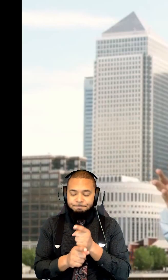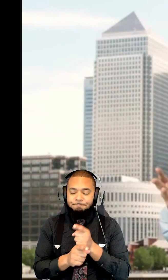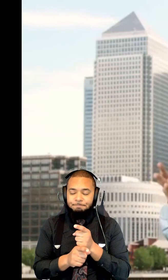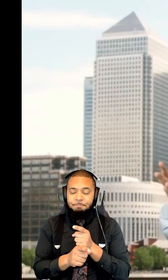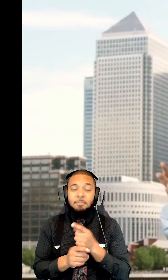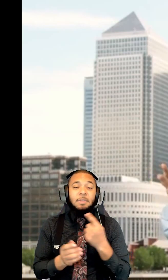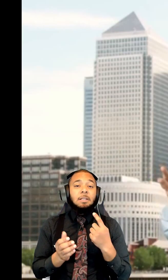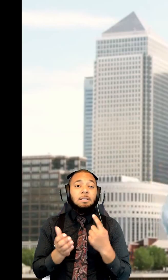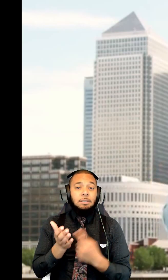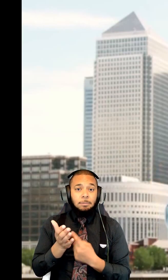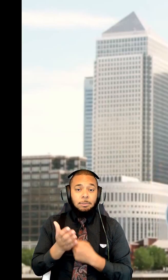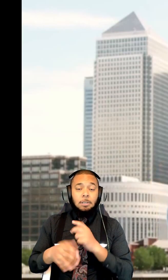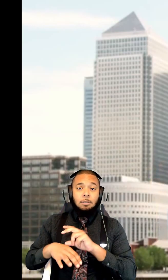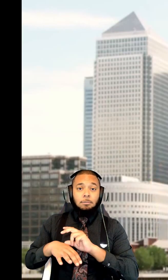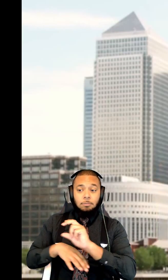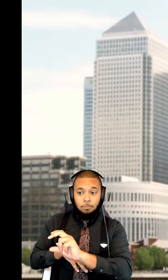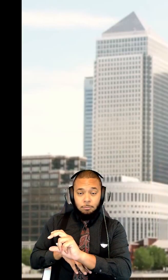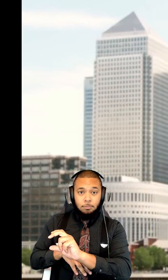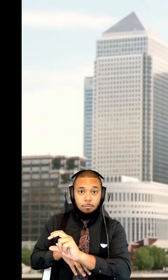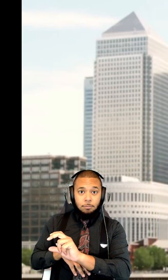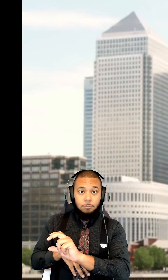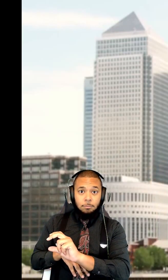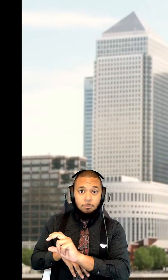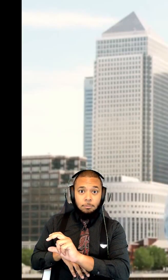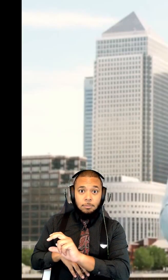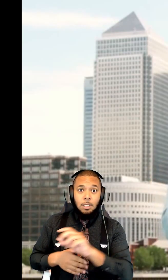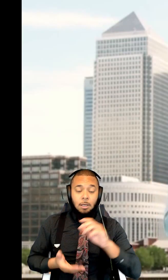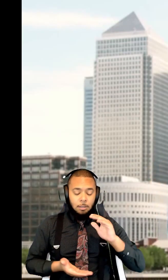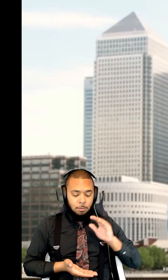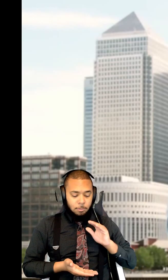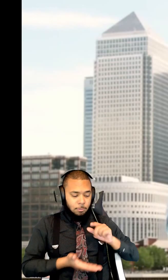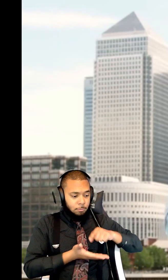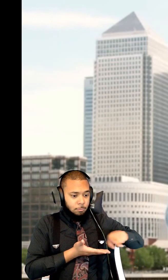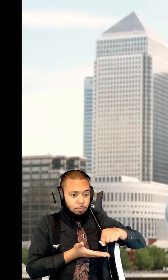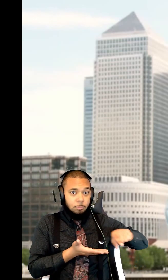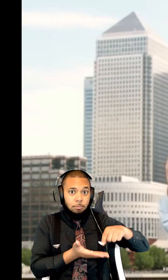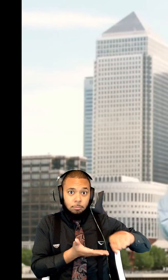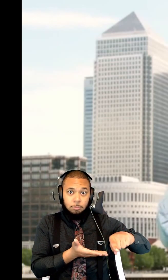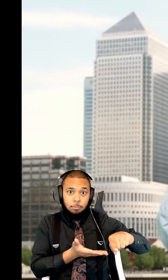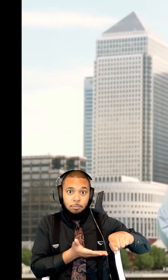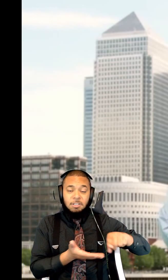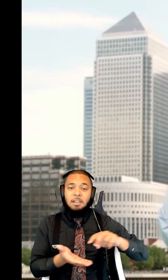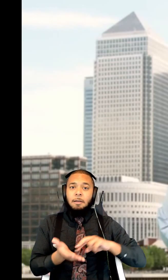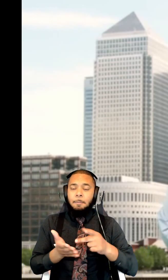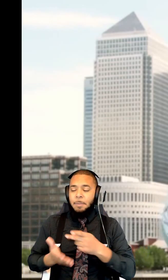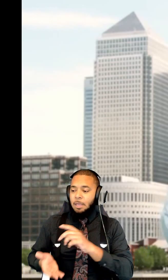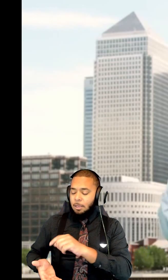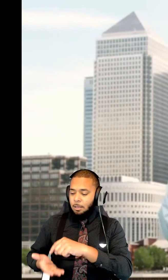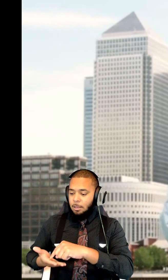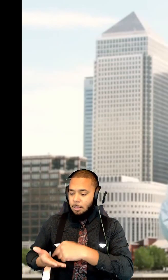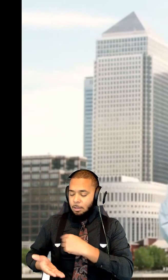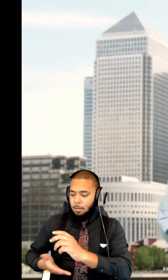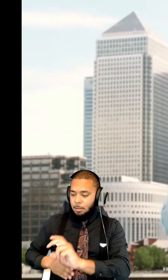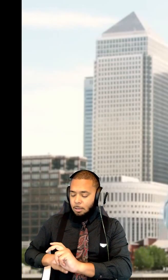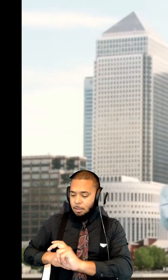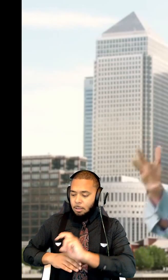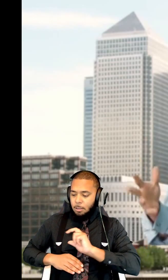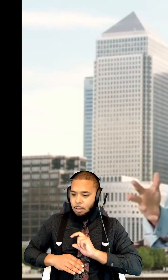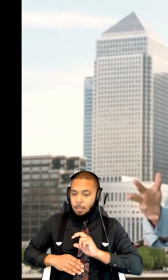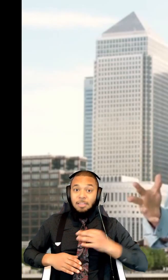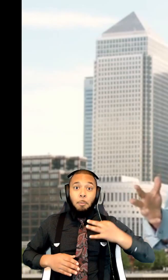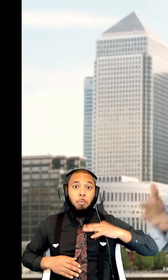in a company and you get a dividend, that means that you just received a small piece